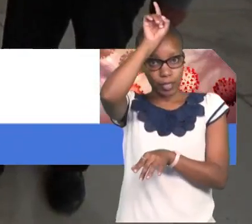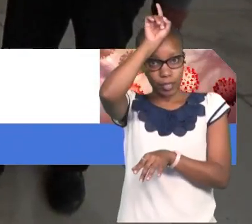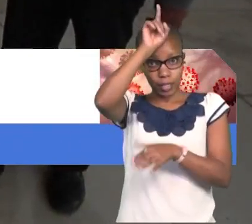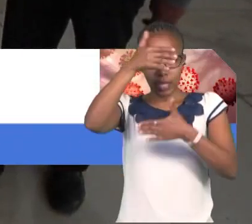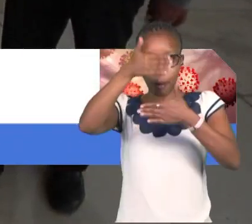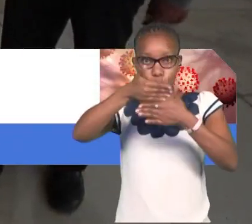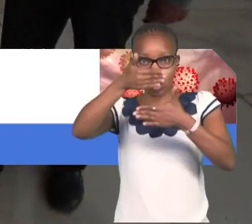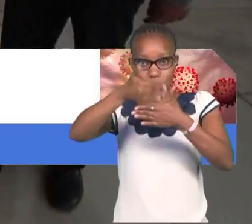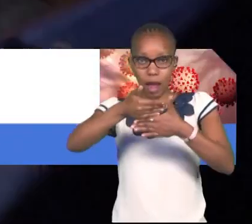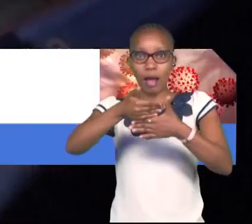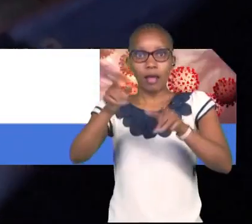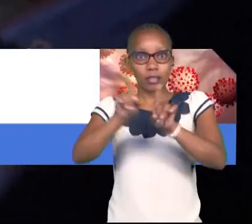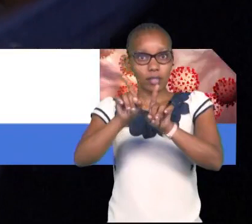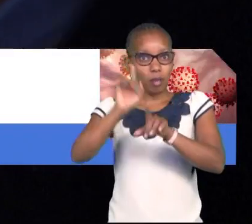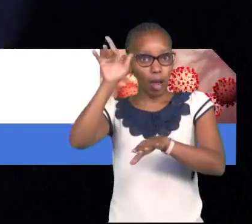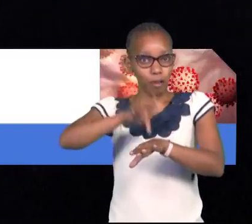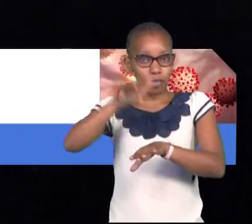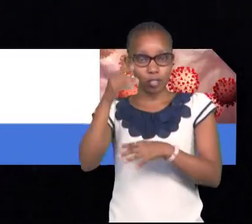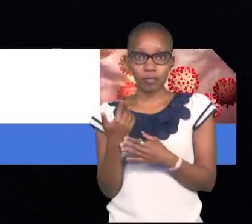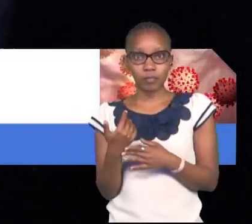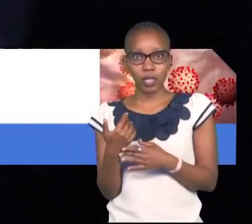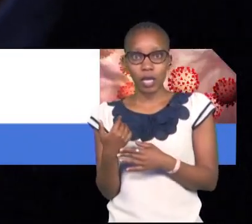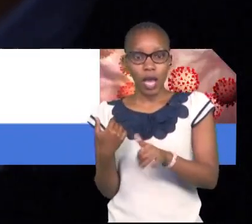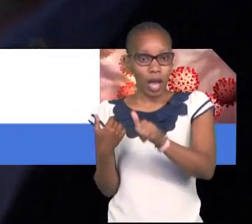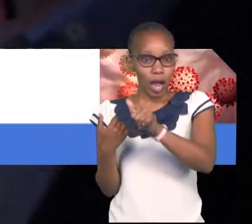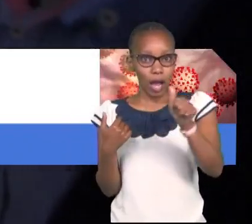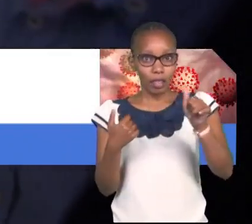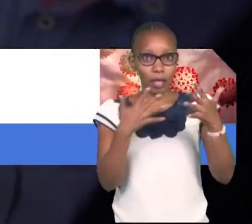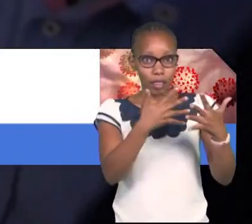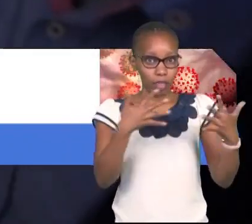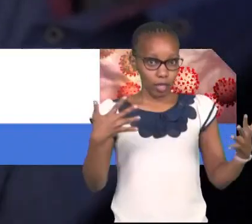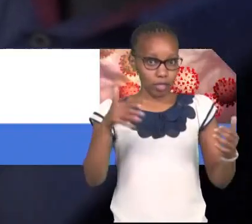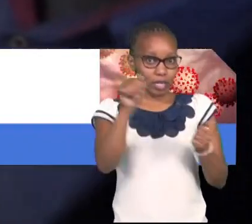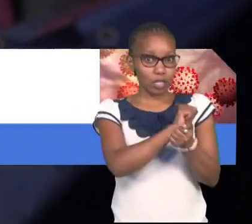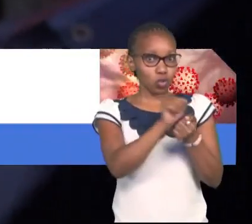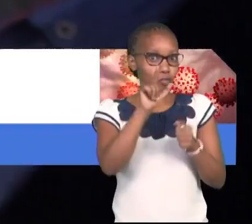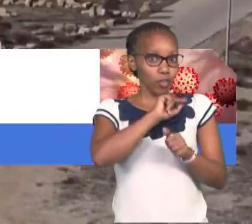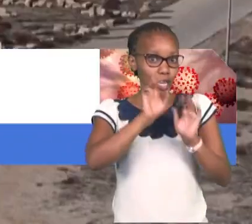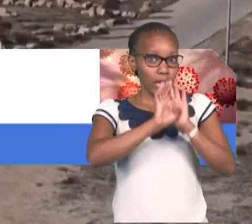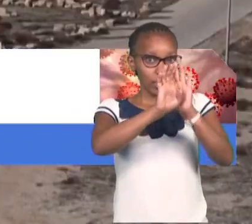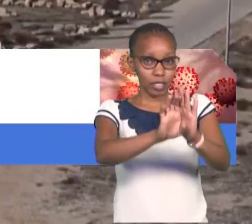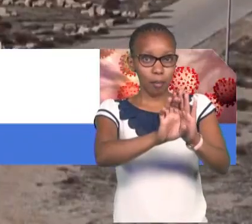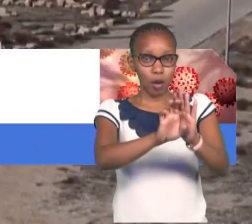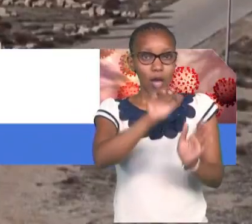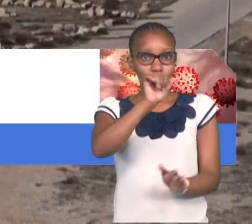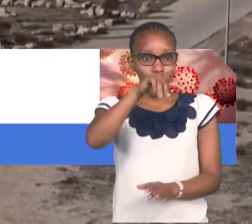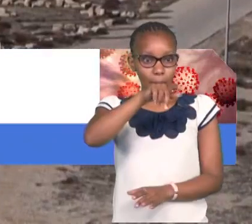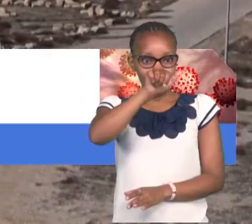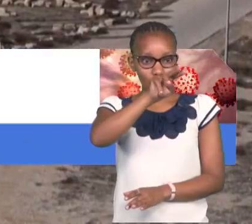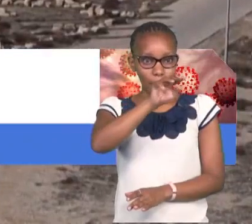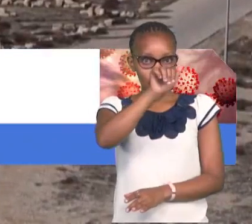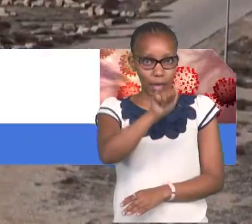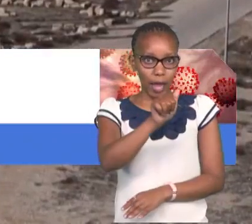Dead Cities. Other major heritage landmarks sustained severe destruction, such as the site of Apamea, an